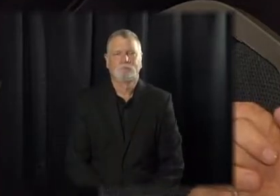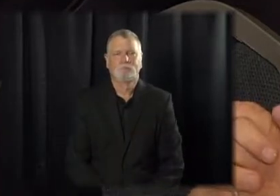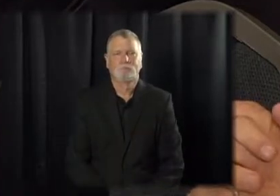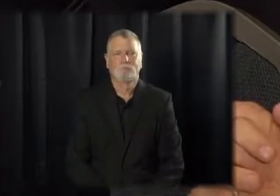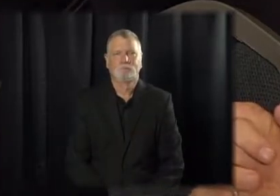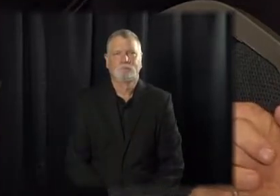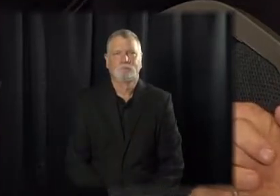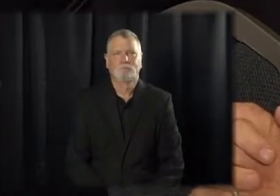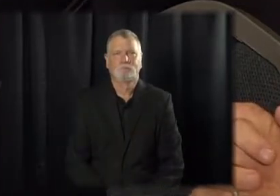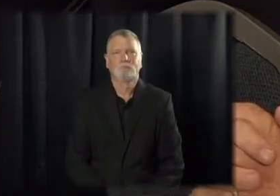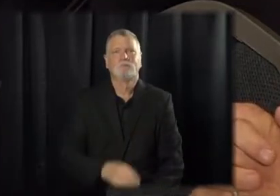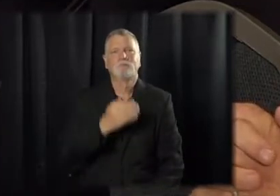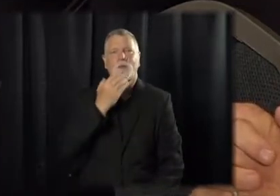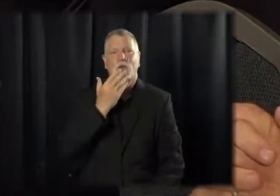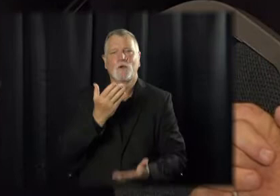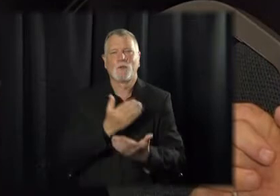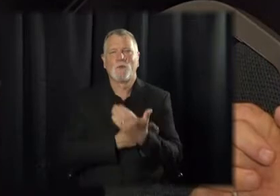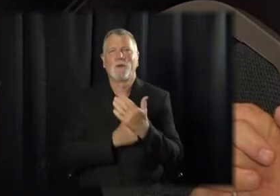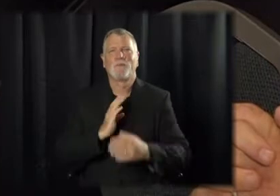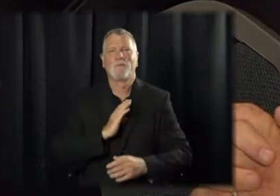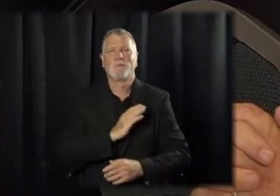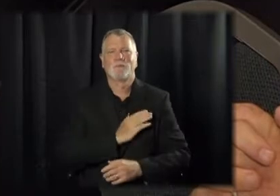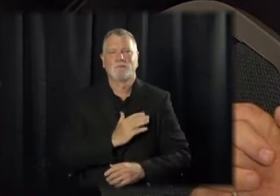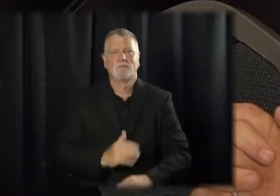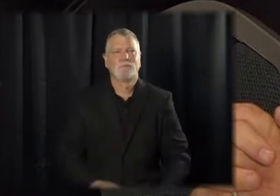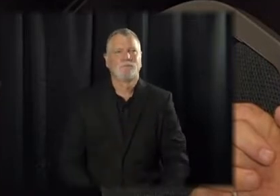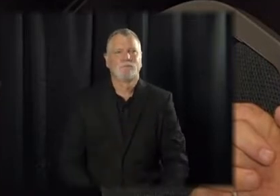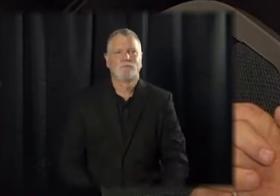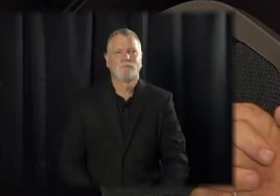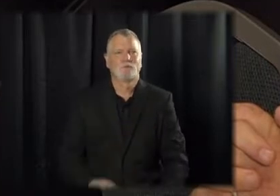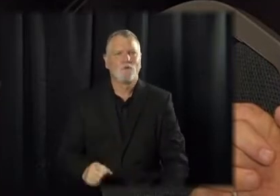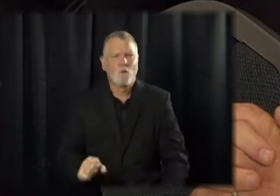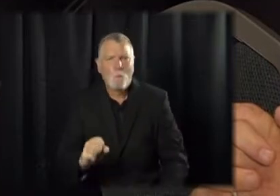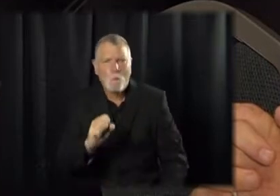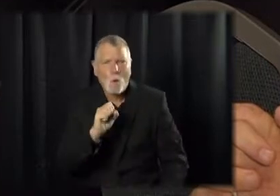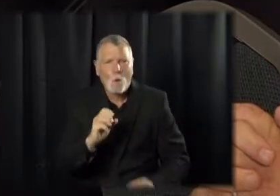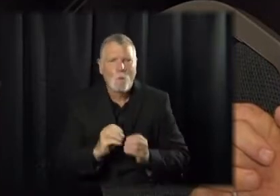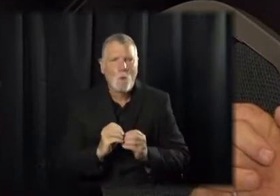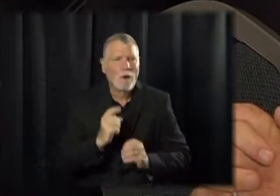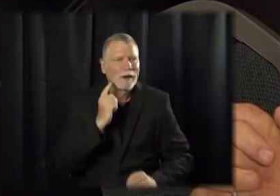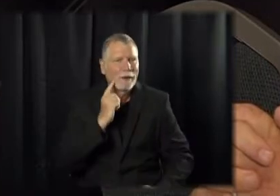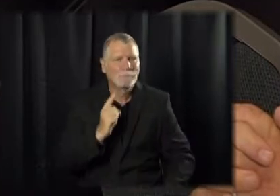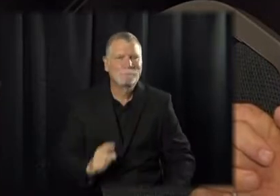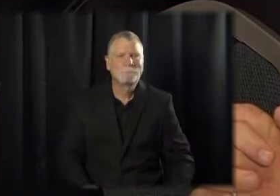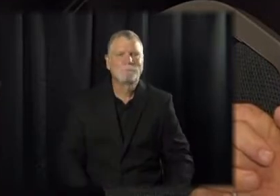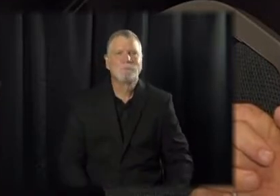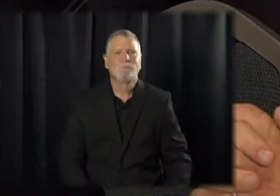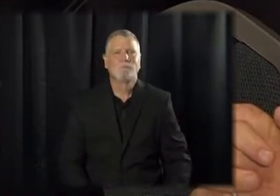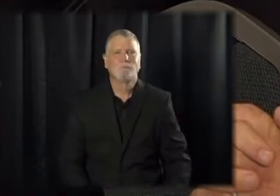Thank you, Chairman Scale. Good morning, board members. Ginorli, you got to bring the mic all the way to you. All the way to me. Okay.